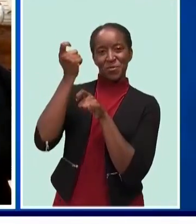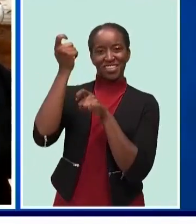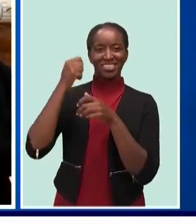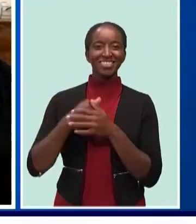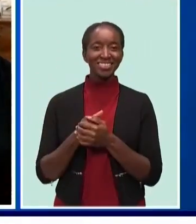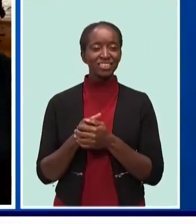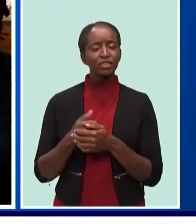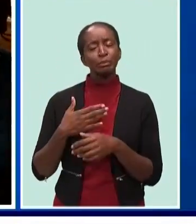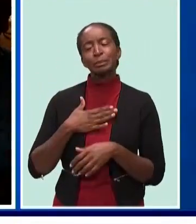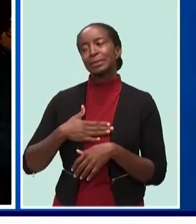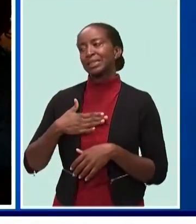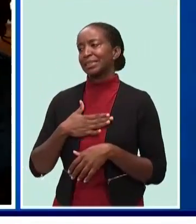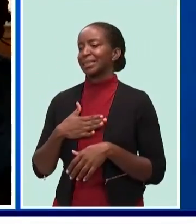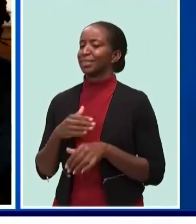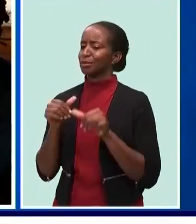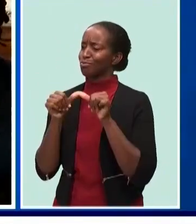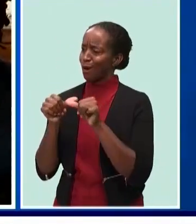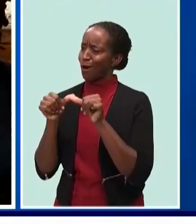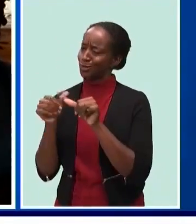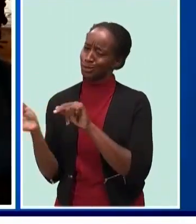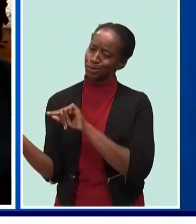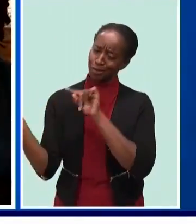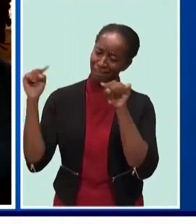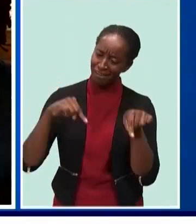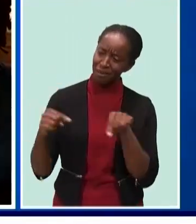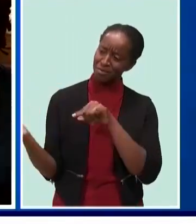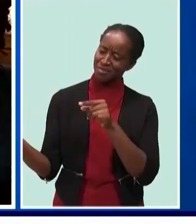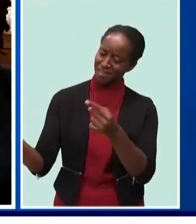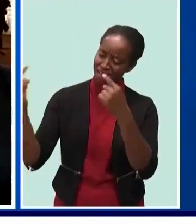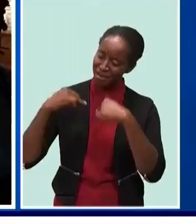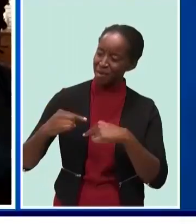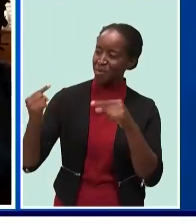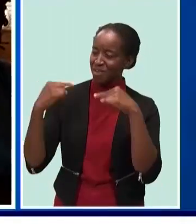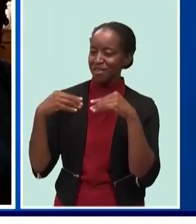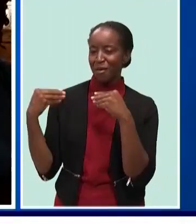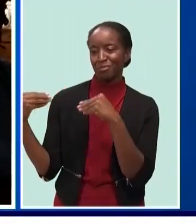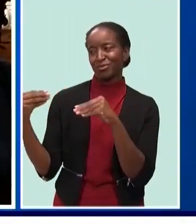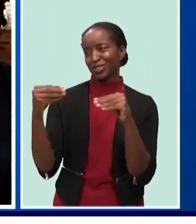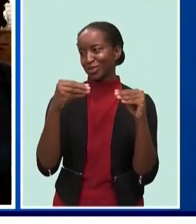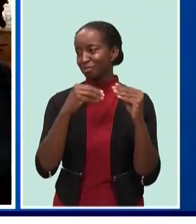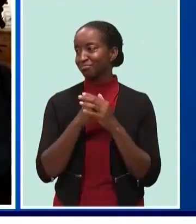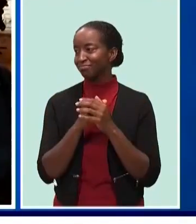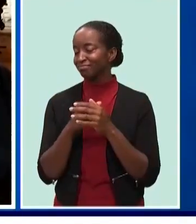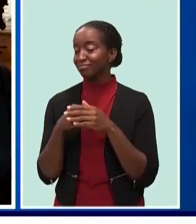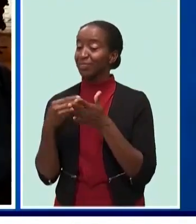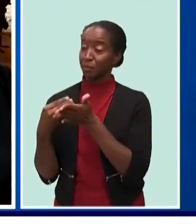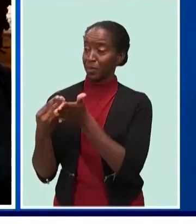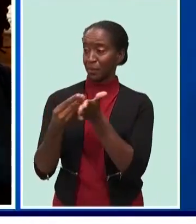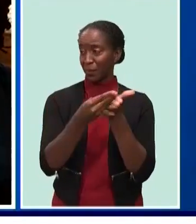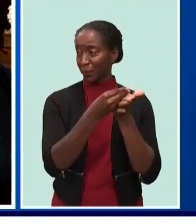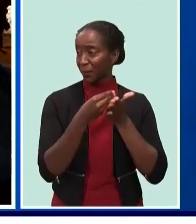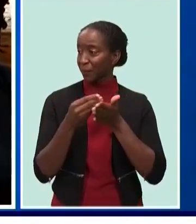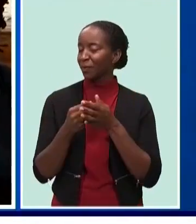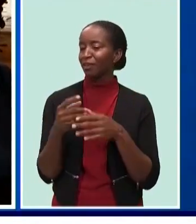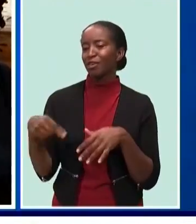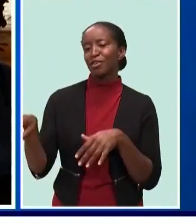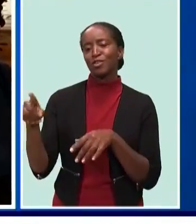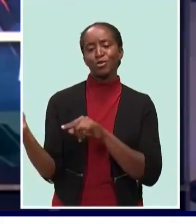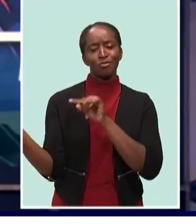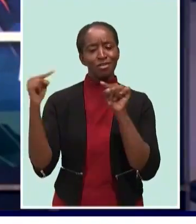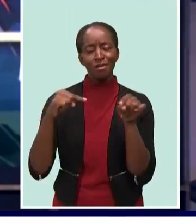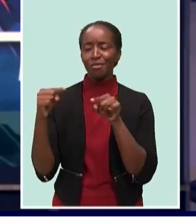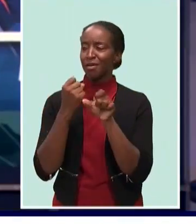continue to support Sewing World, and we want to thank all our customers for patronizing this business year after